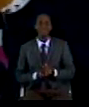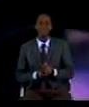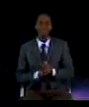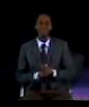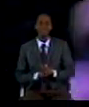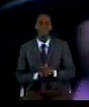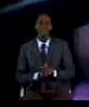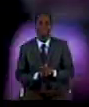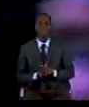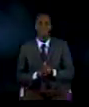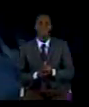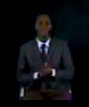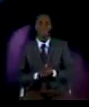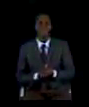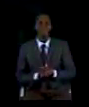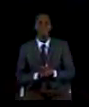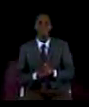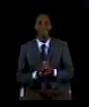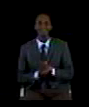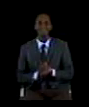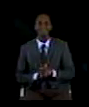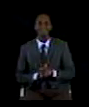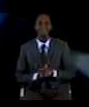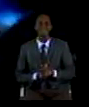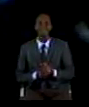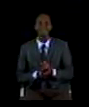book. Tell the button, tell the